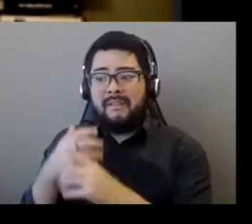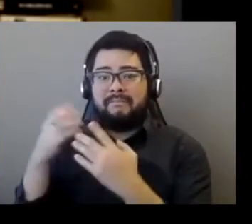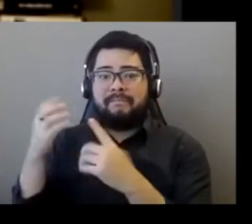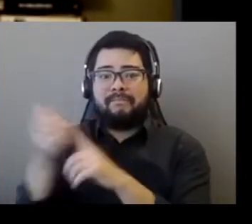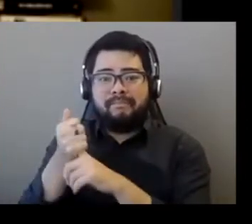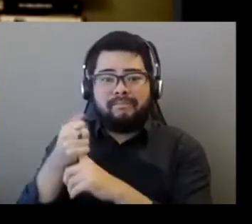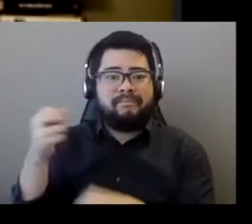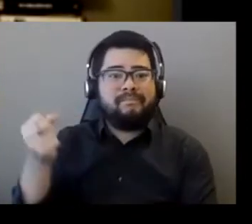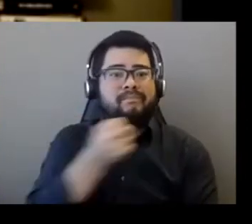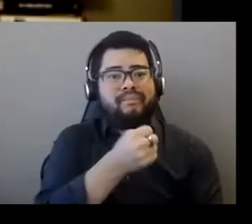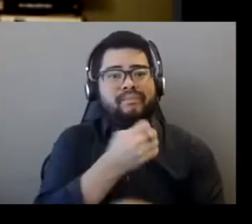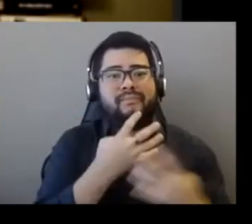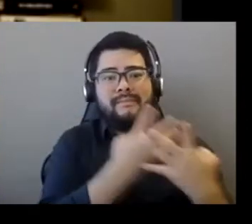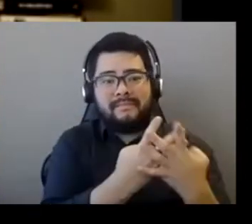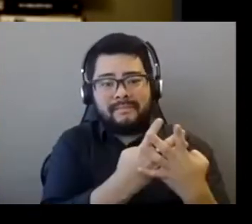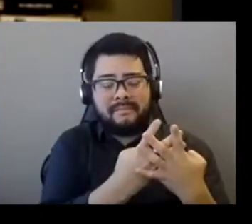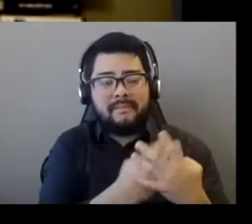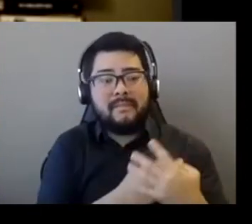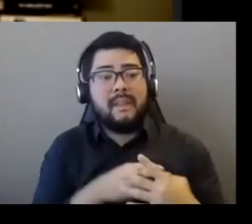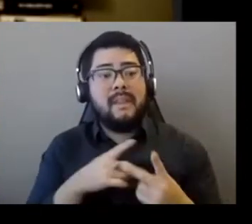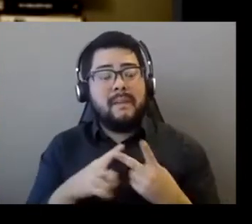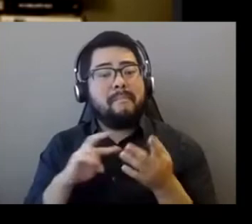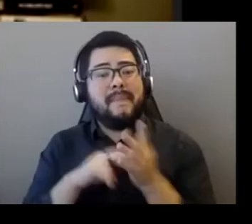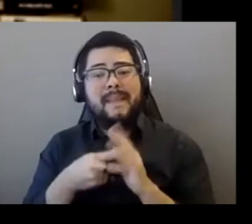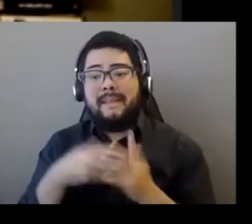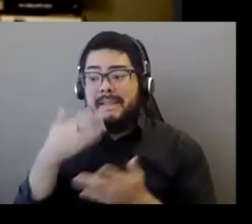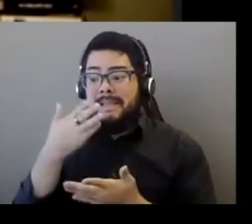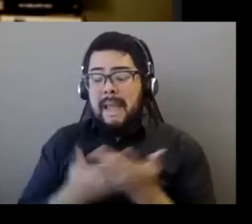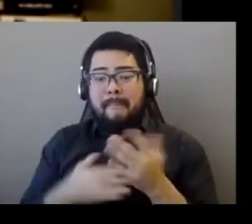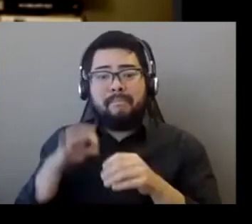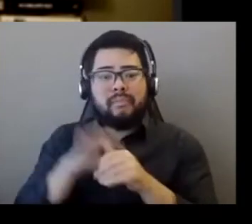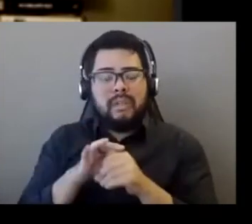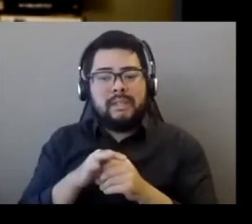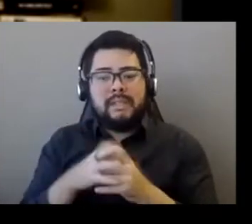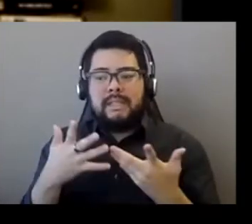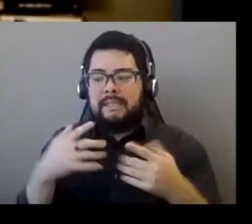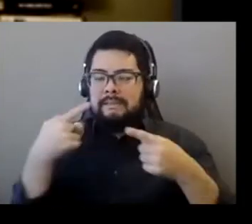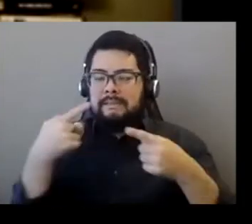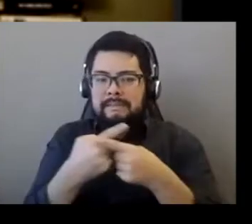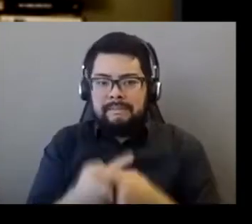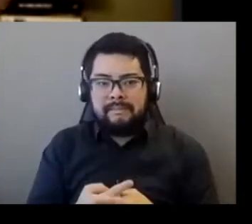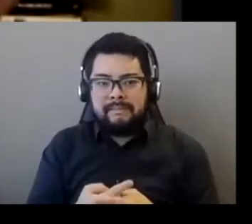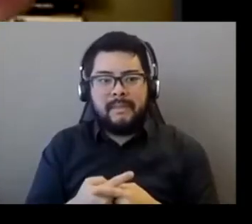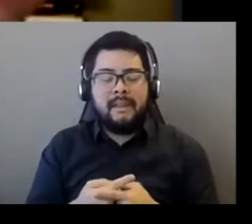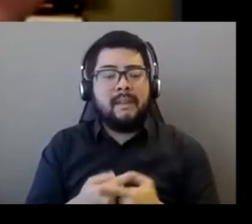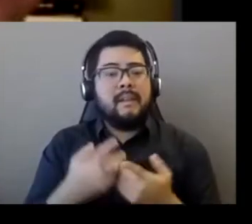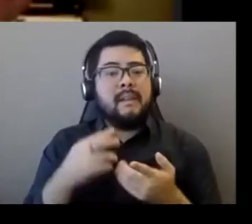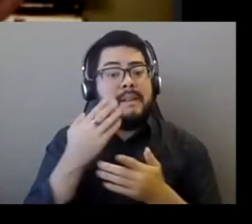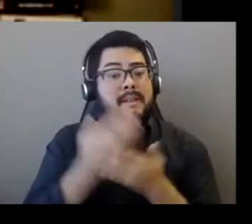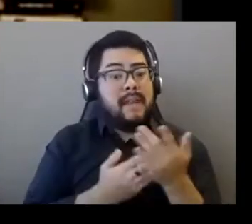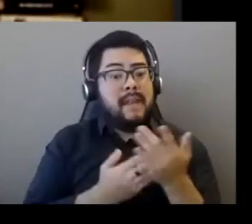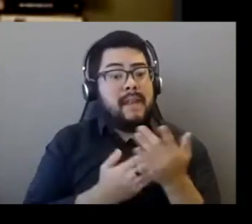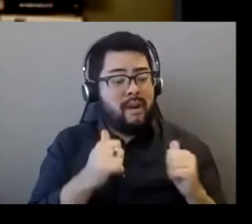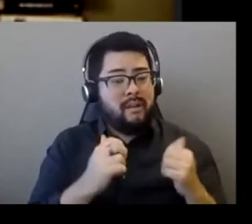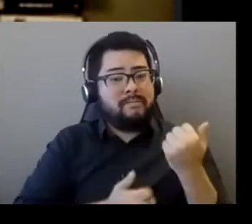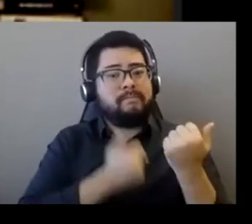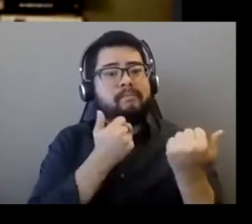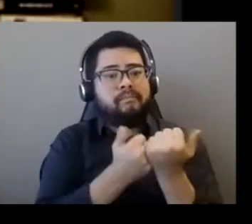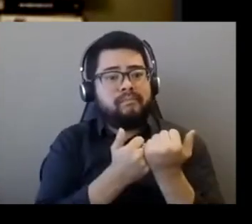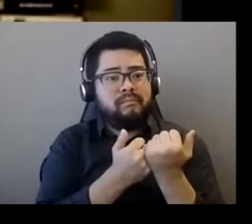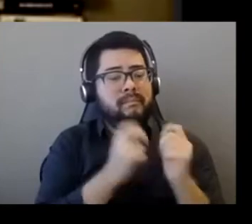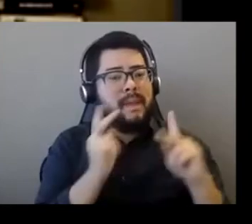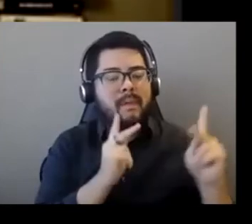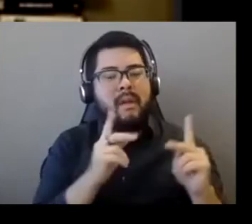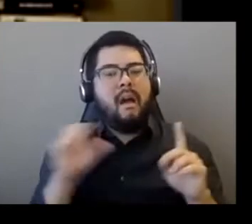detained. There, an election has a certain consequential weight. They are using the election to go to the people and to put forward an alternative,